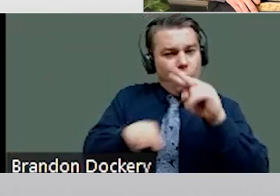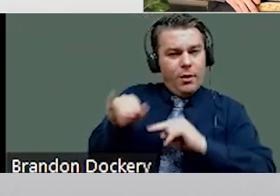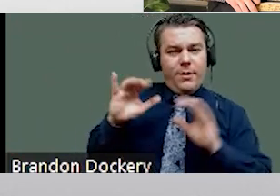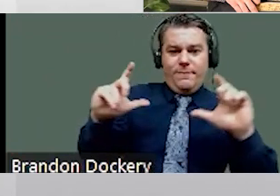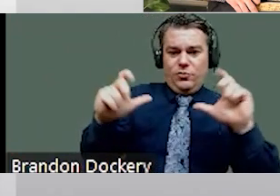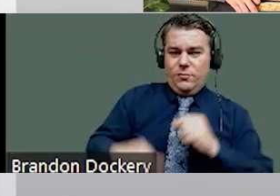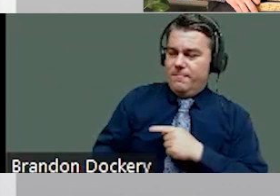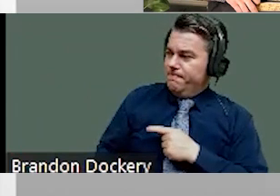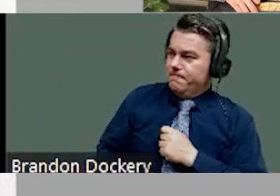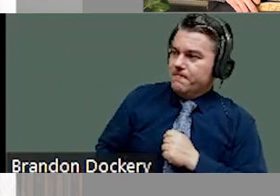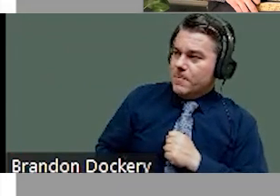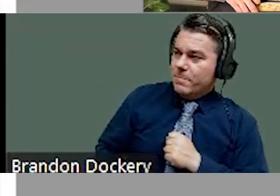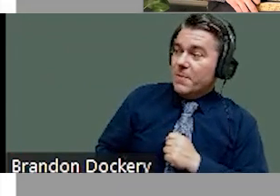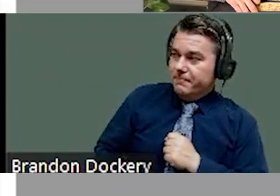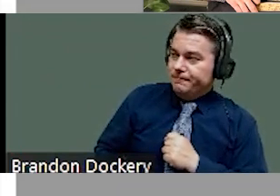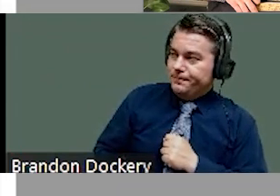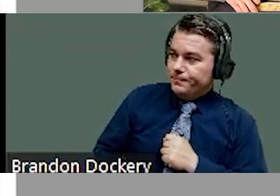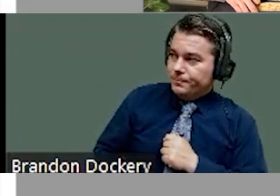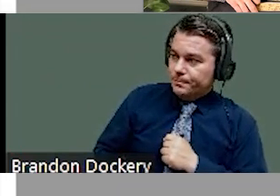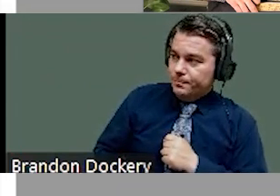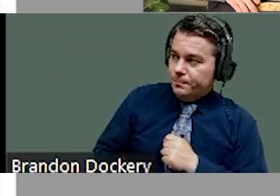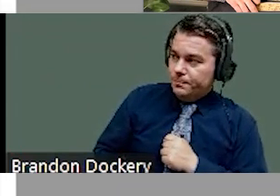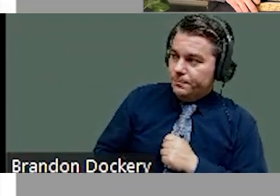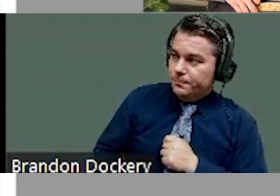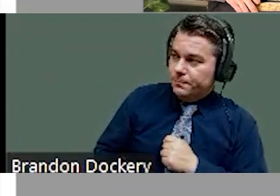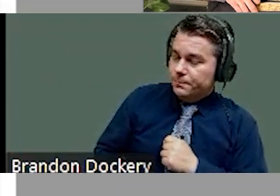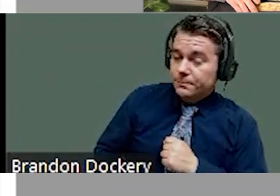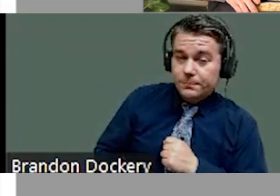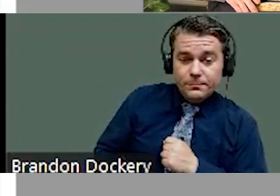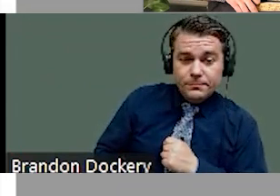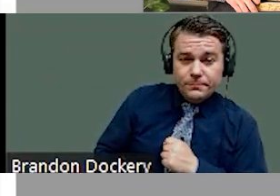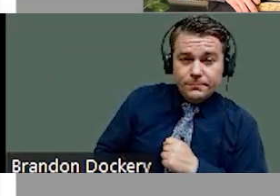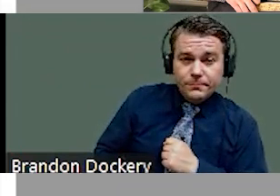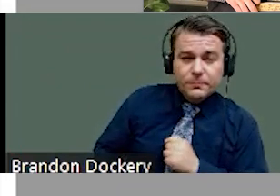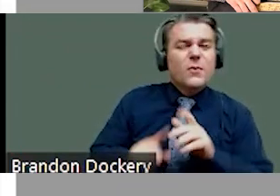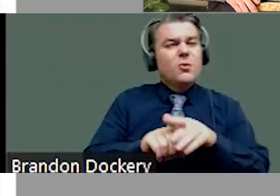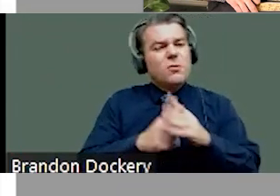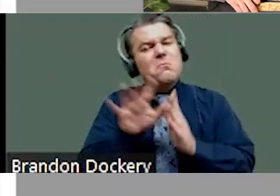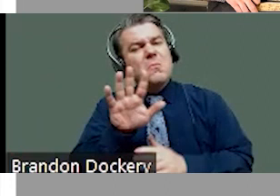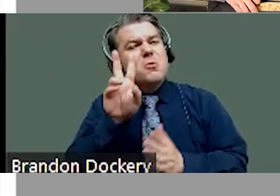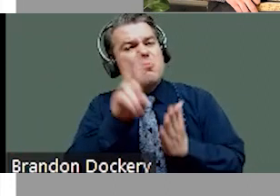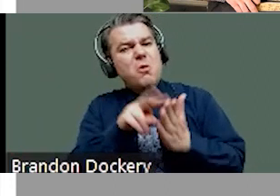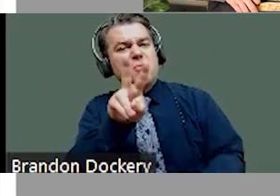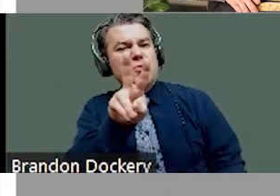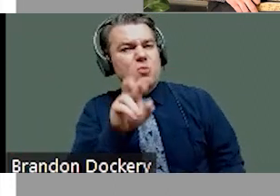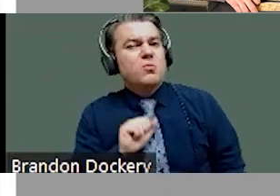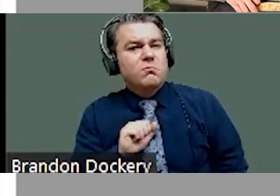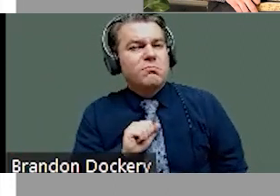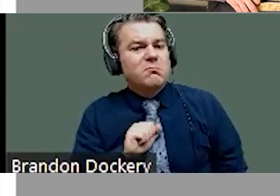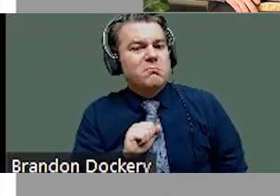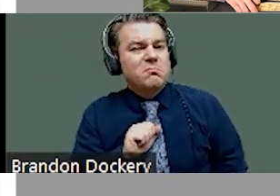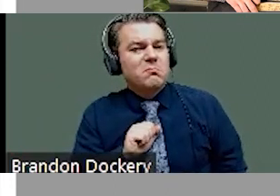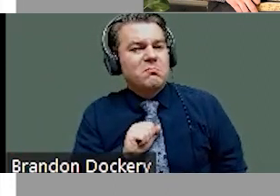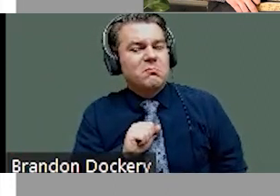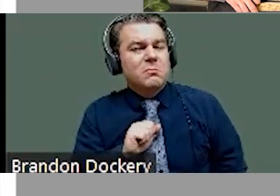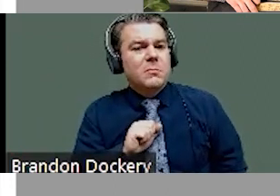at that infographic. So as you see here, it really starts around 2002. And I'll